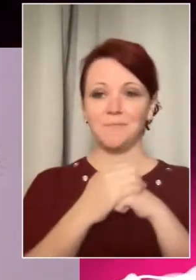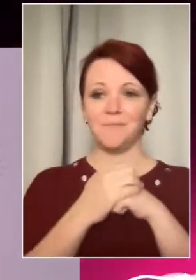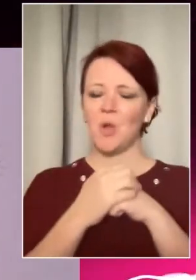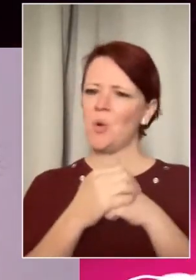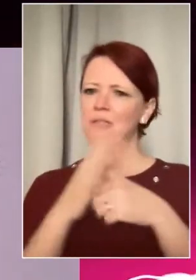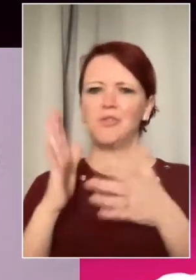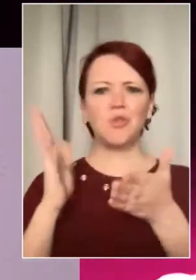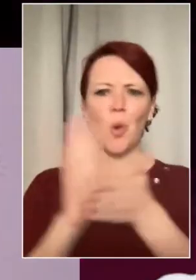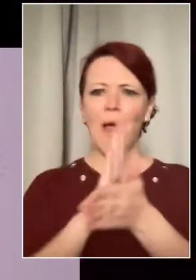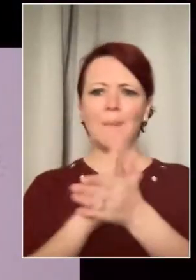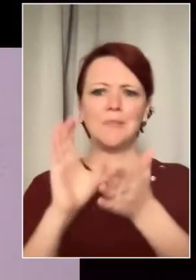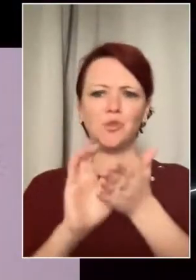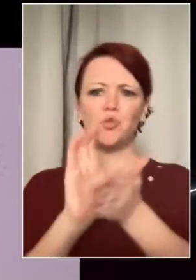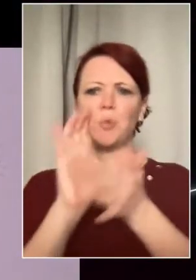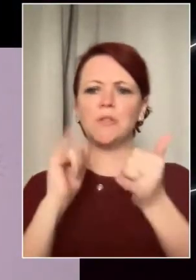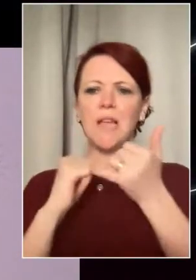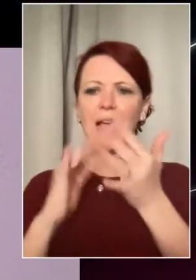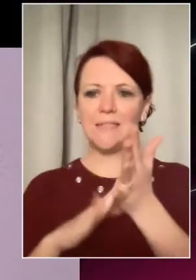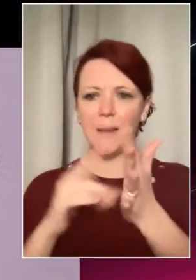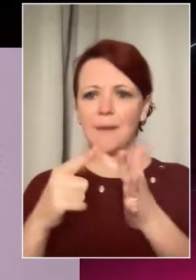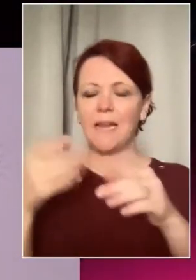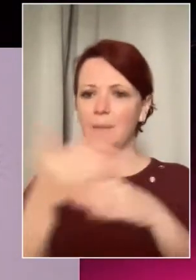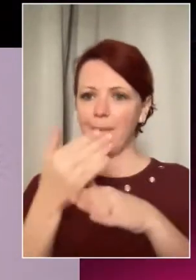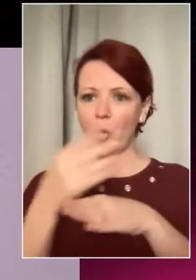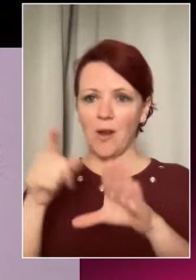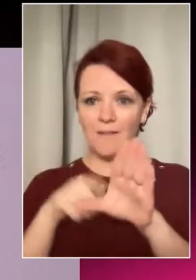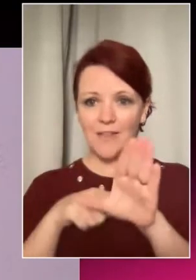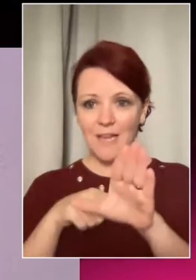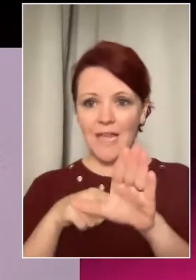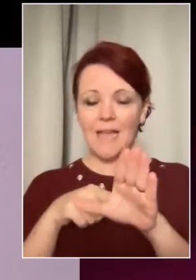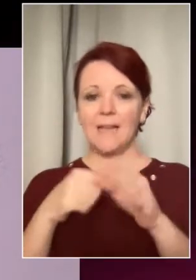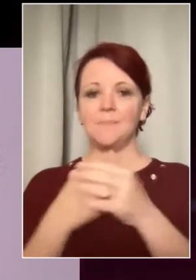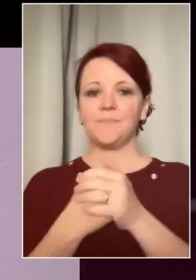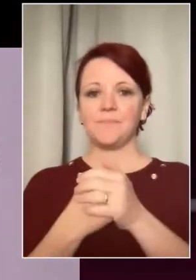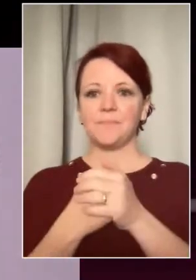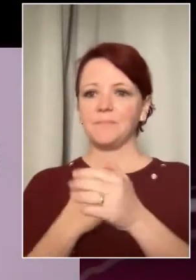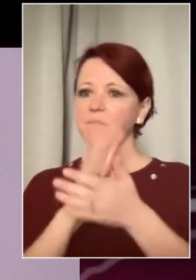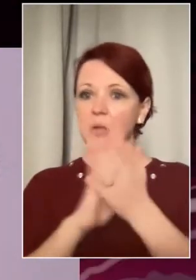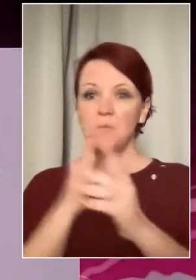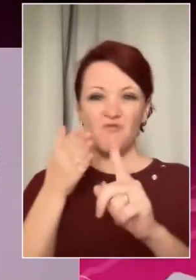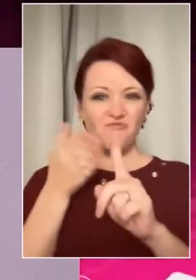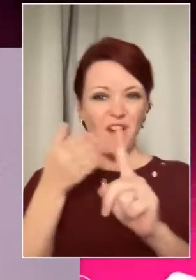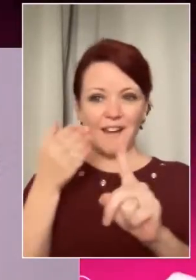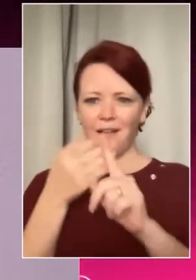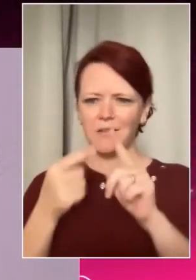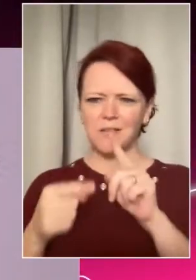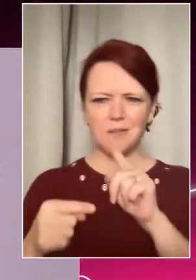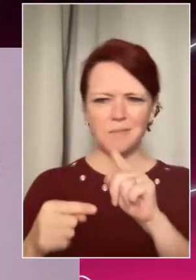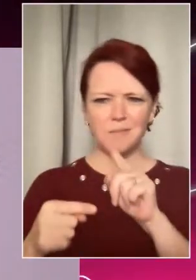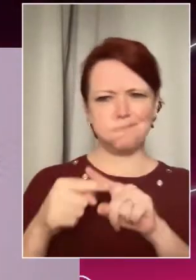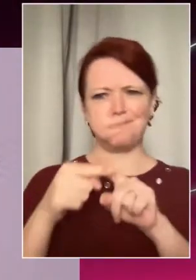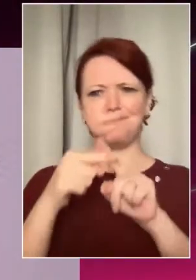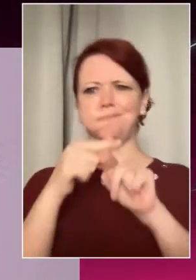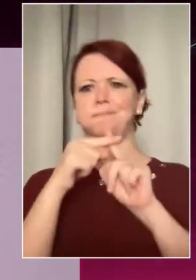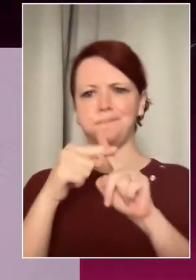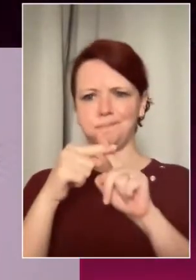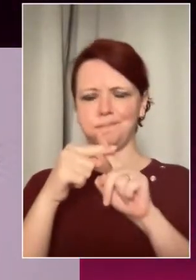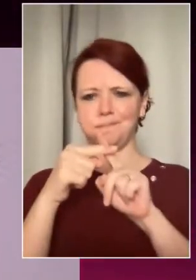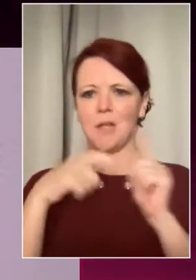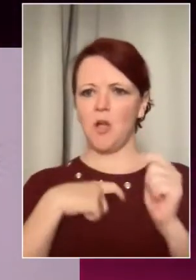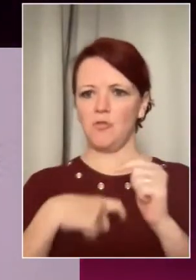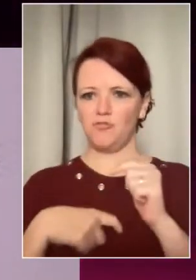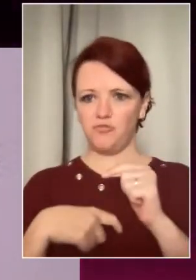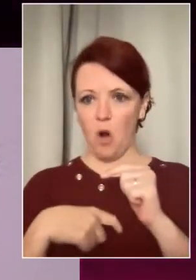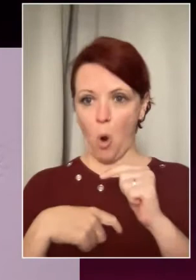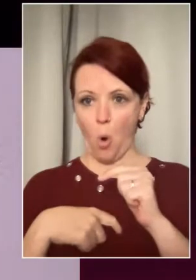of the Year as part of the National Apprenticeship Awards 2021, recognising the significant role small and medium-sized employers play in apprenticeships